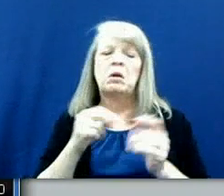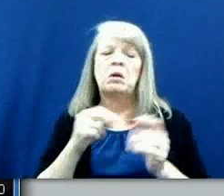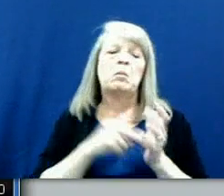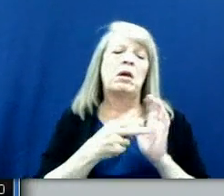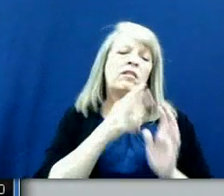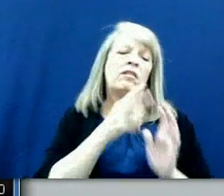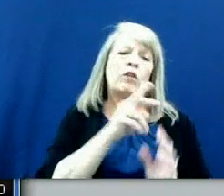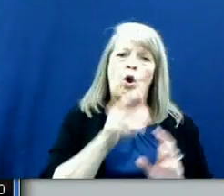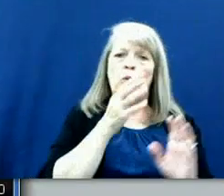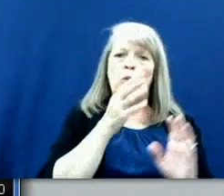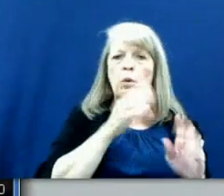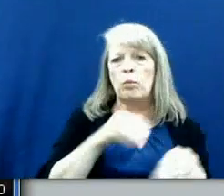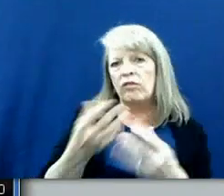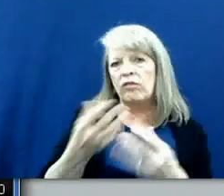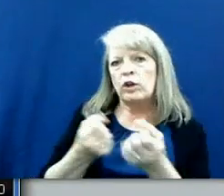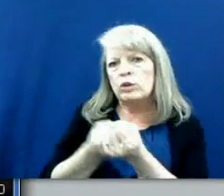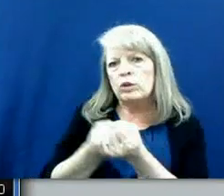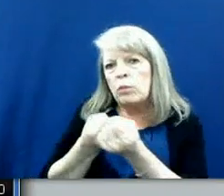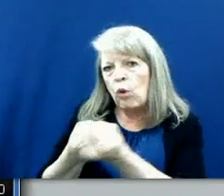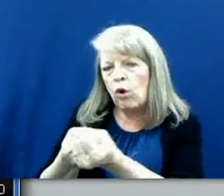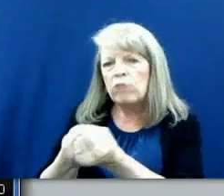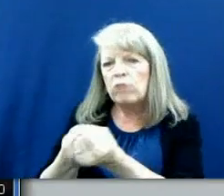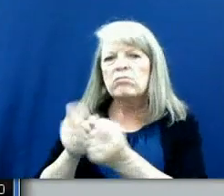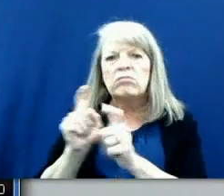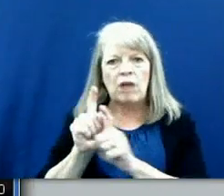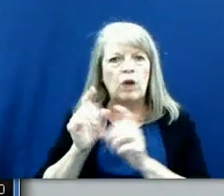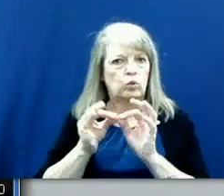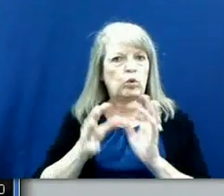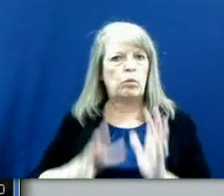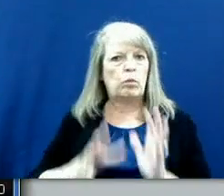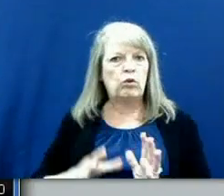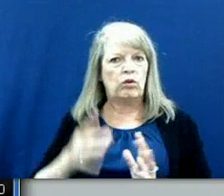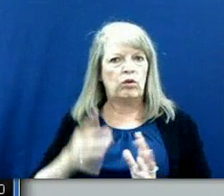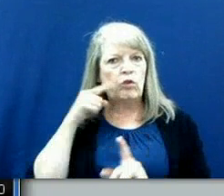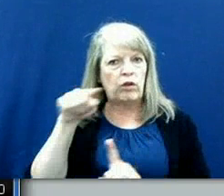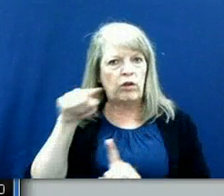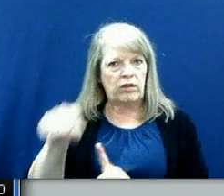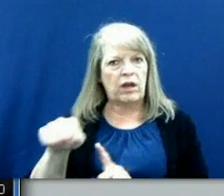VR provides support, such as interpreters.